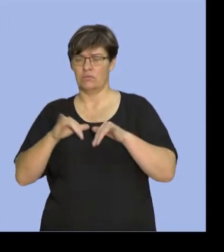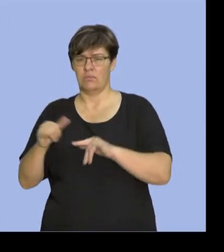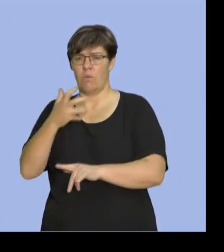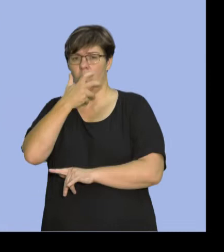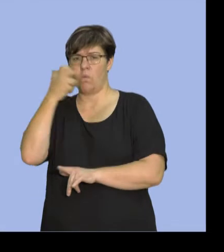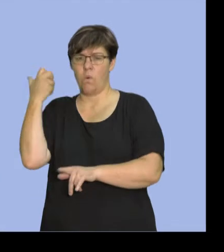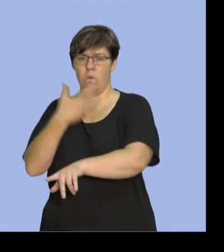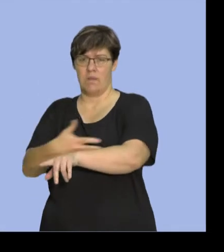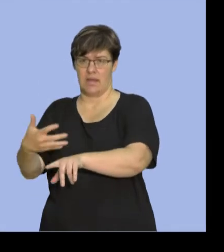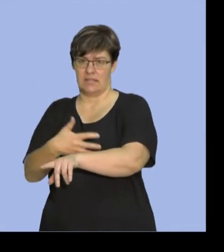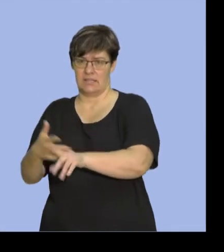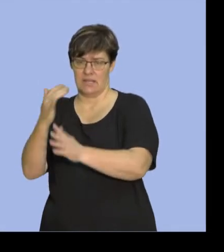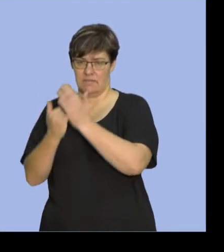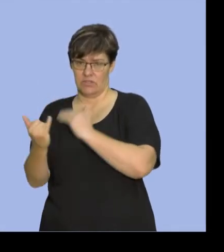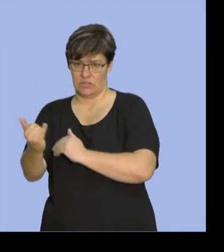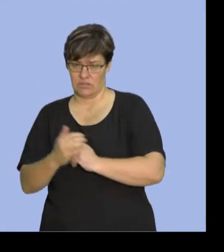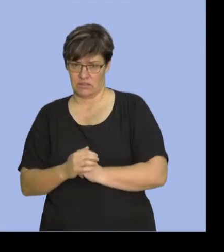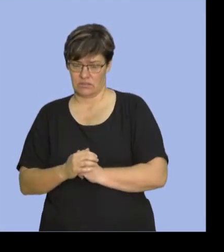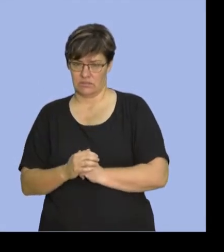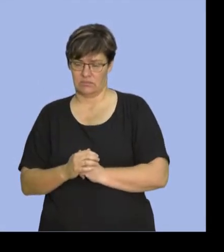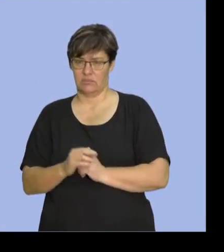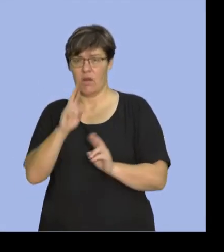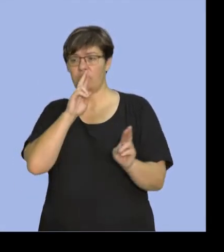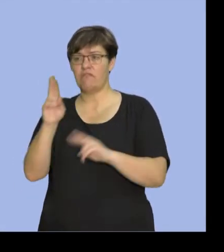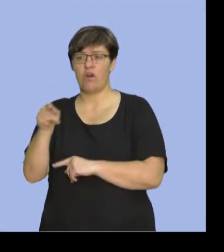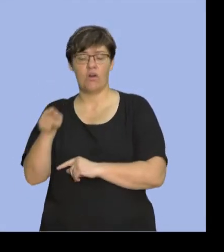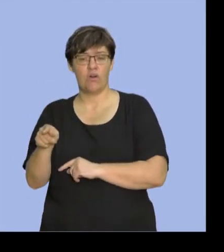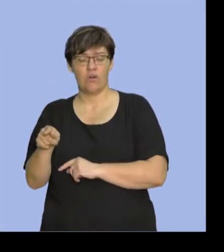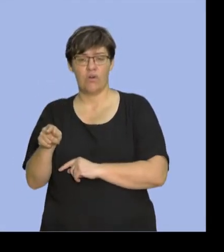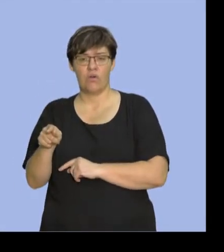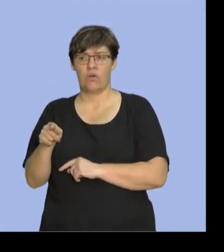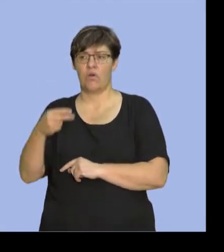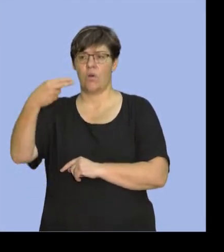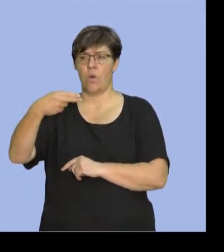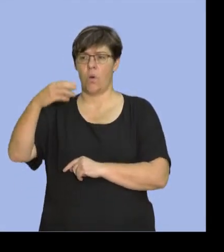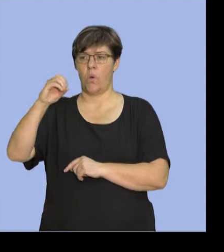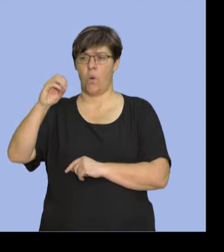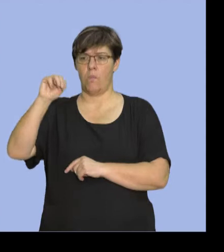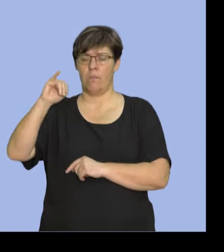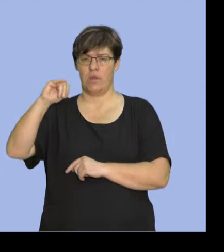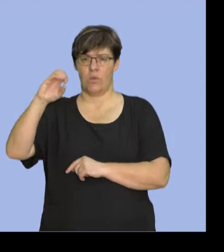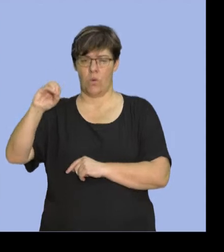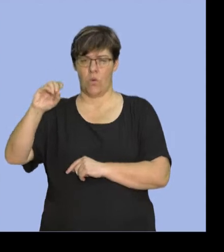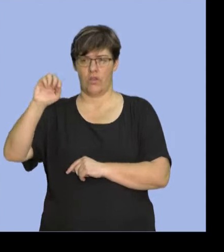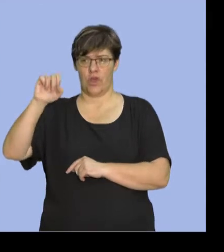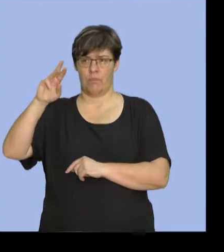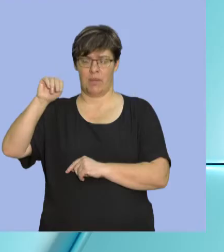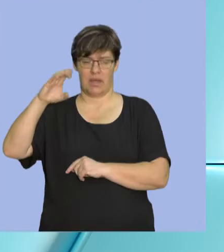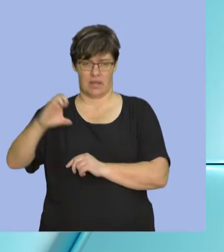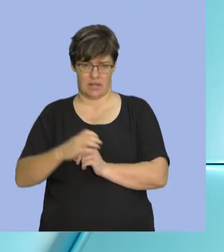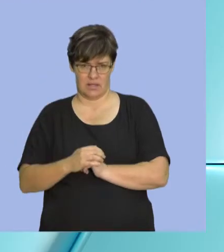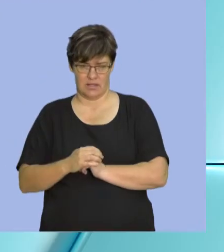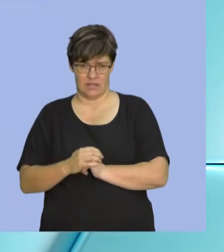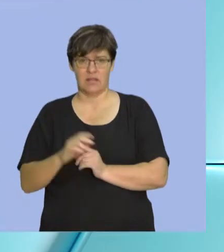warm-blooded individuals, and I refer to them also as homeothermic. Homeo, again, thermic, homeo